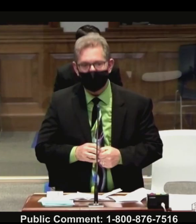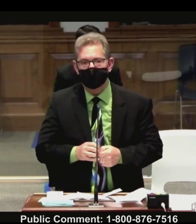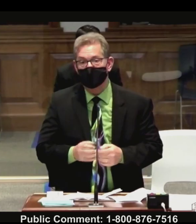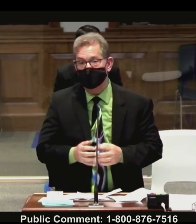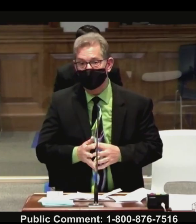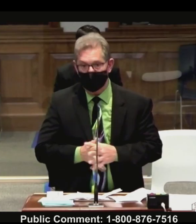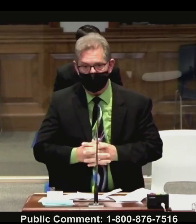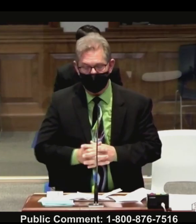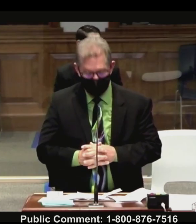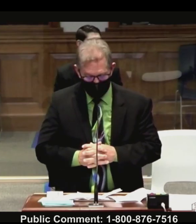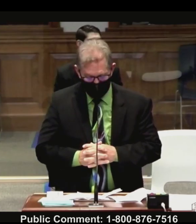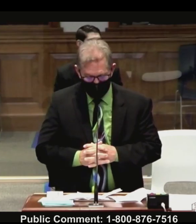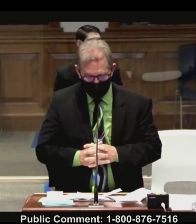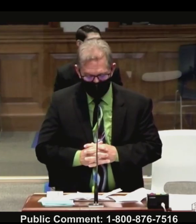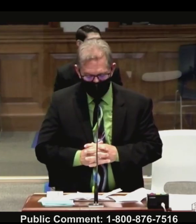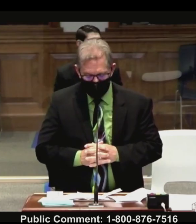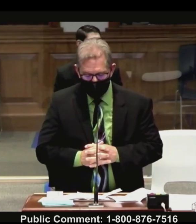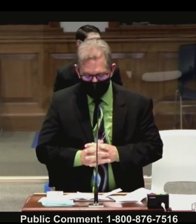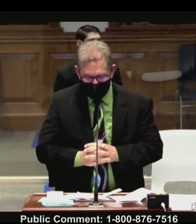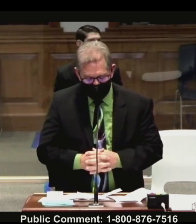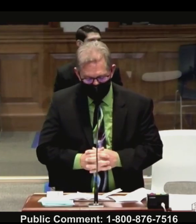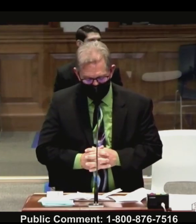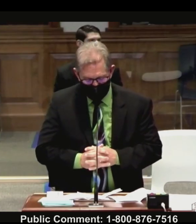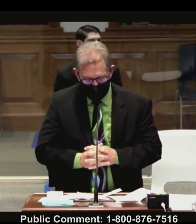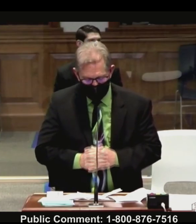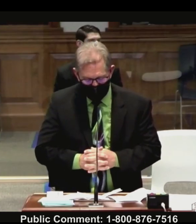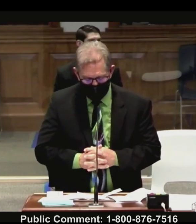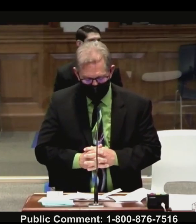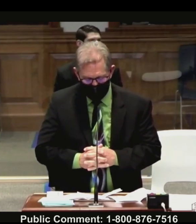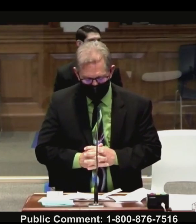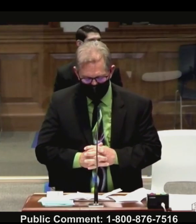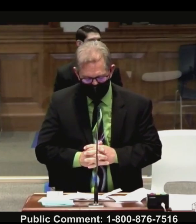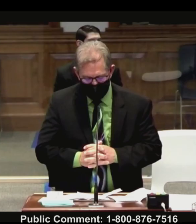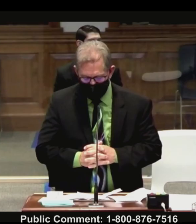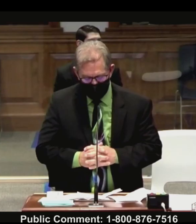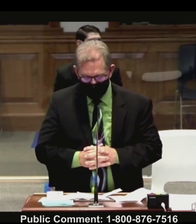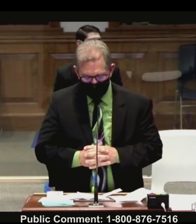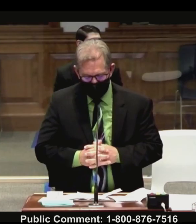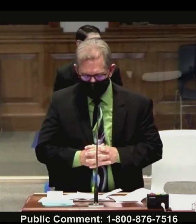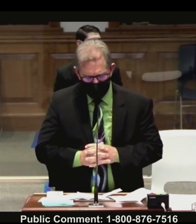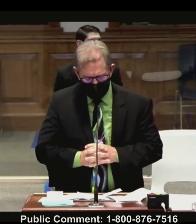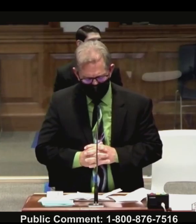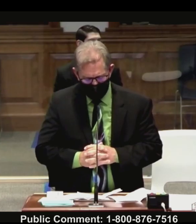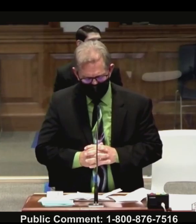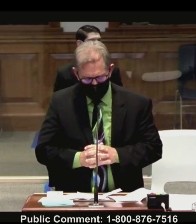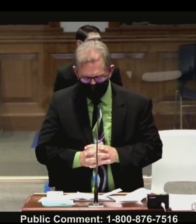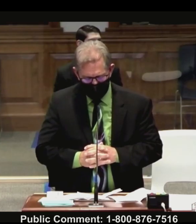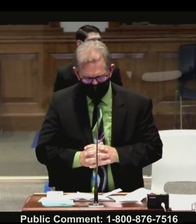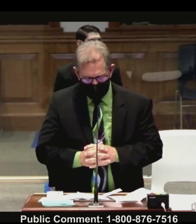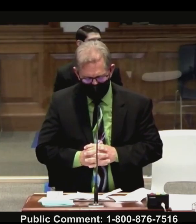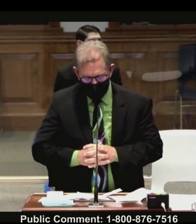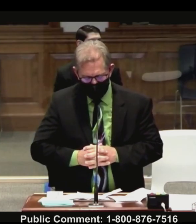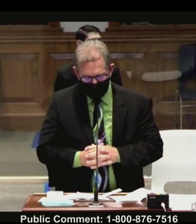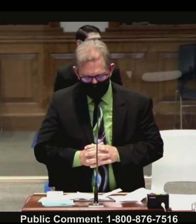in 1986. He was one of the kindest and most compassionate people I've ever met, and he was very supportive of me during the